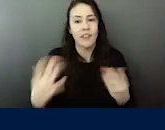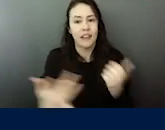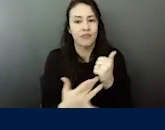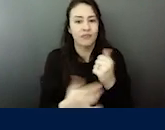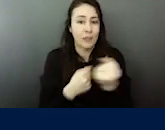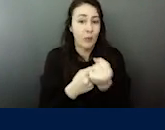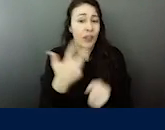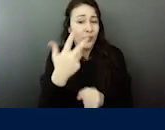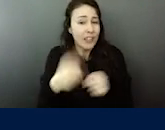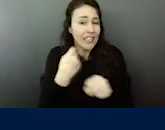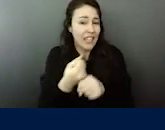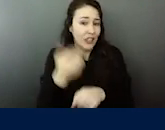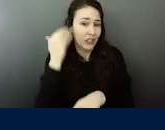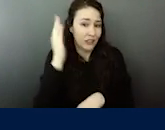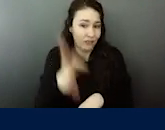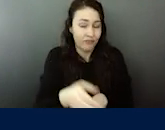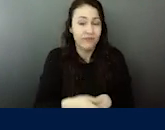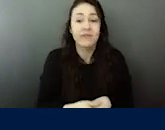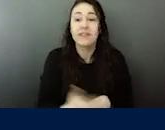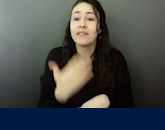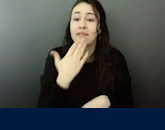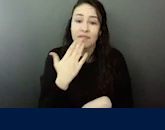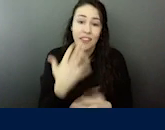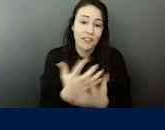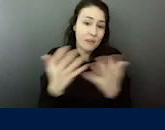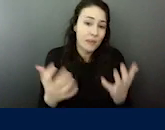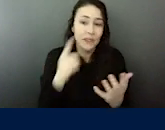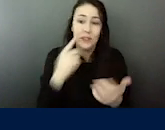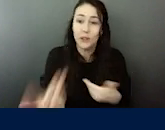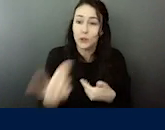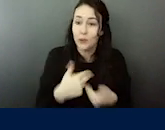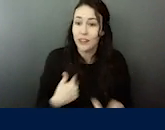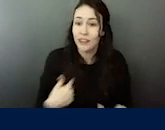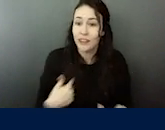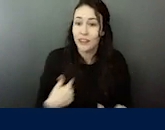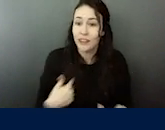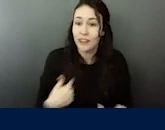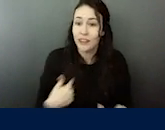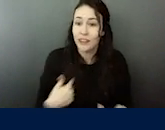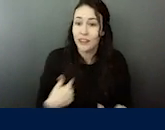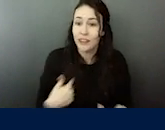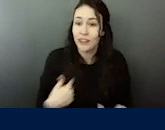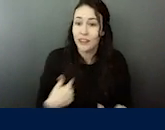row. Thank you very much for joining us. Amanda, you're next.